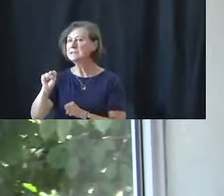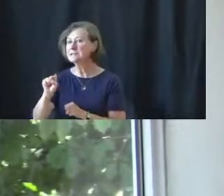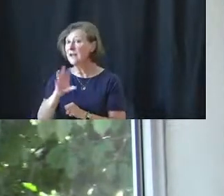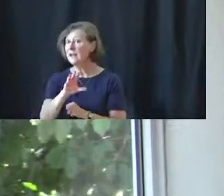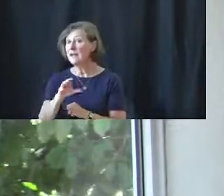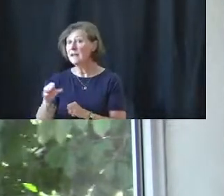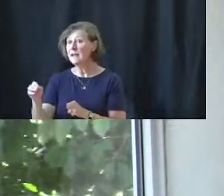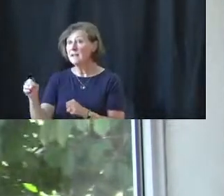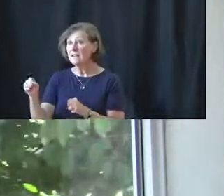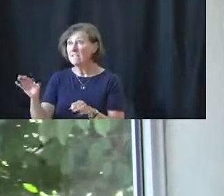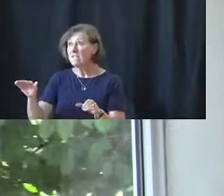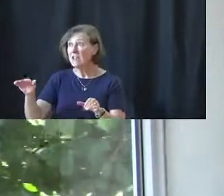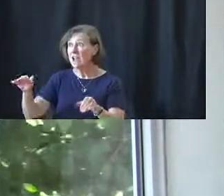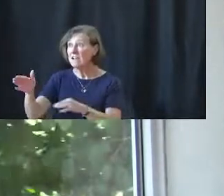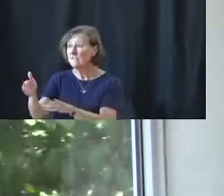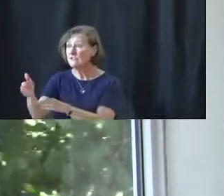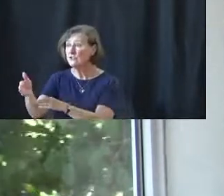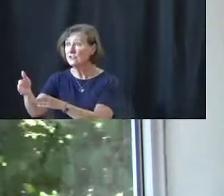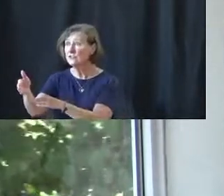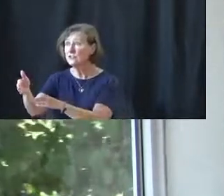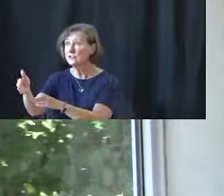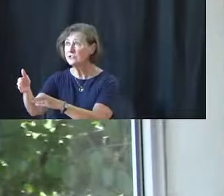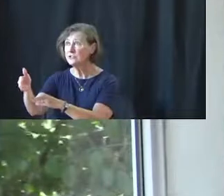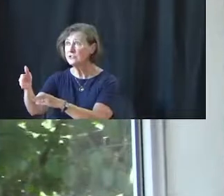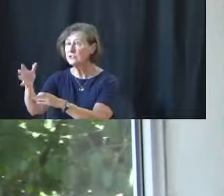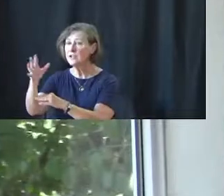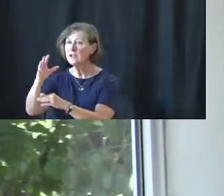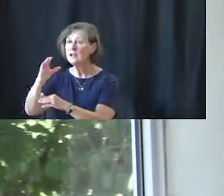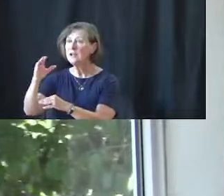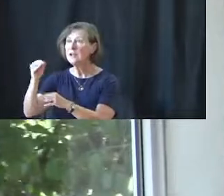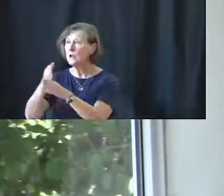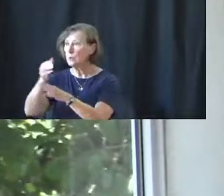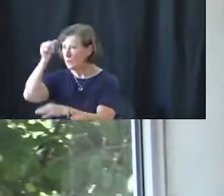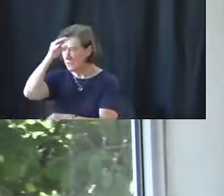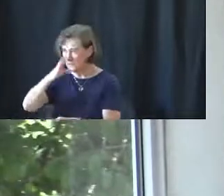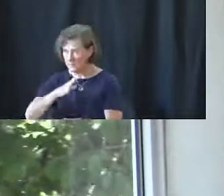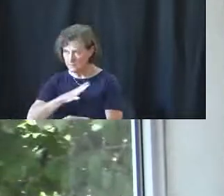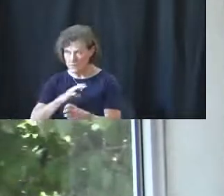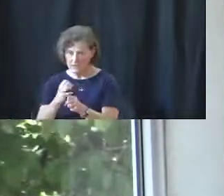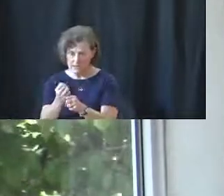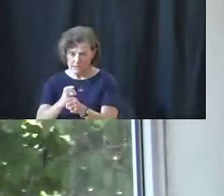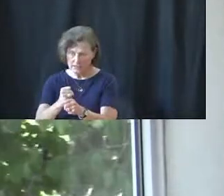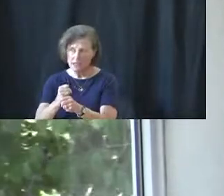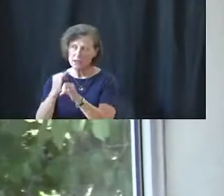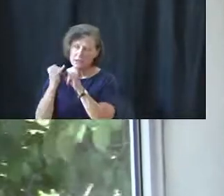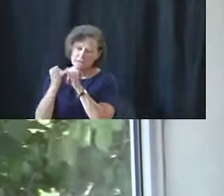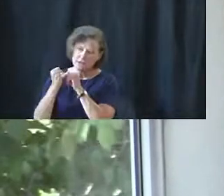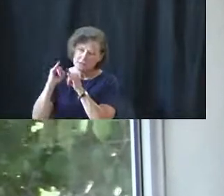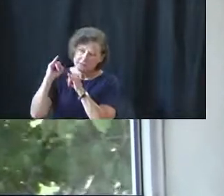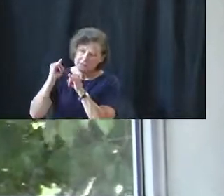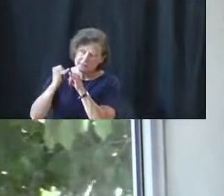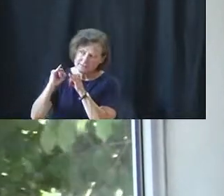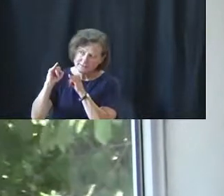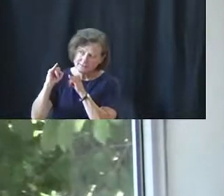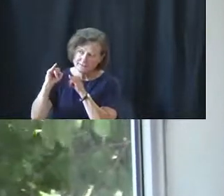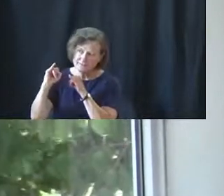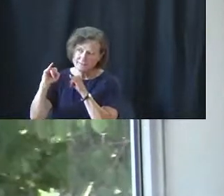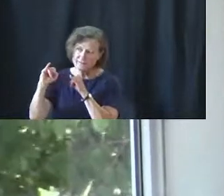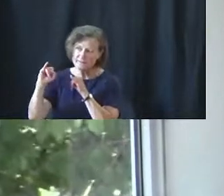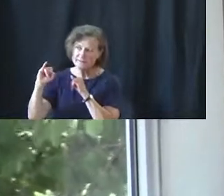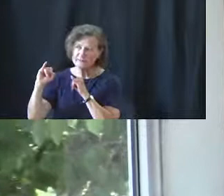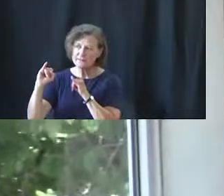Pegasus and flying fish and woodmen made of tin.